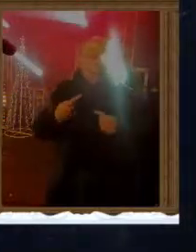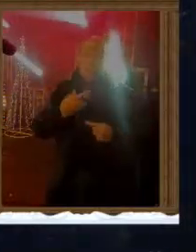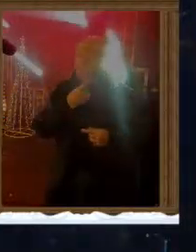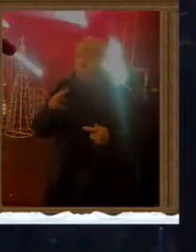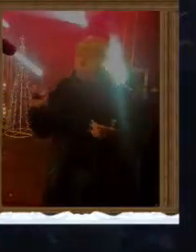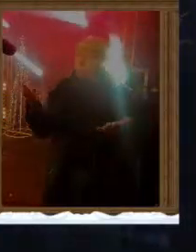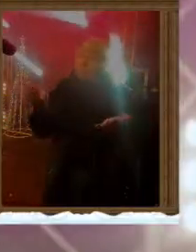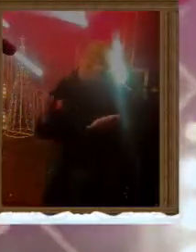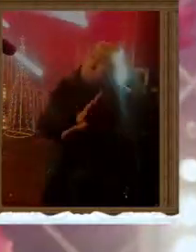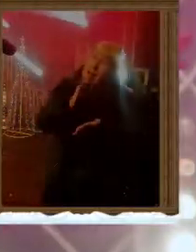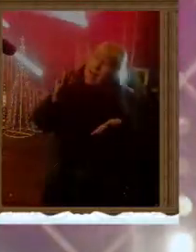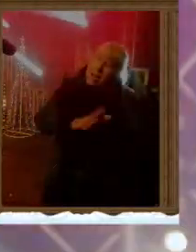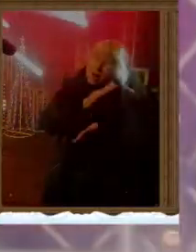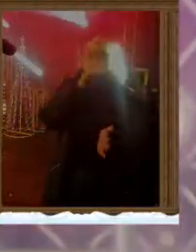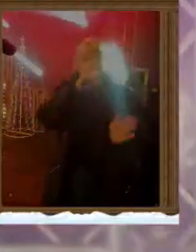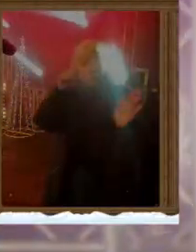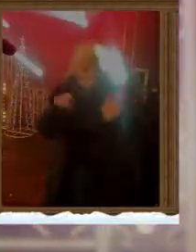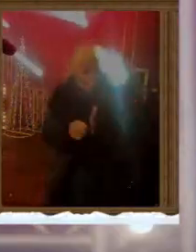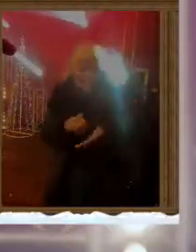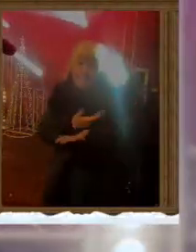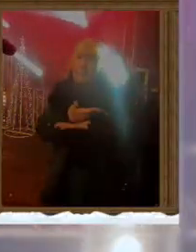a very Merry